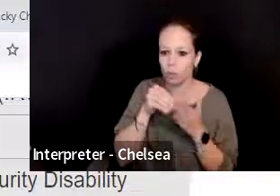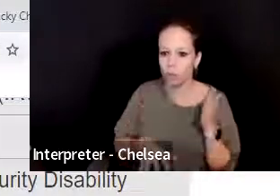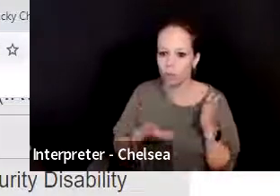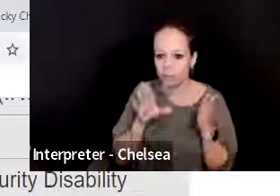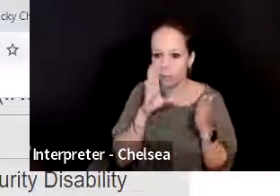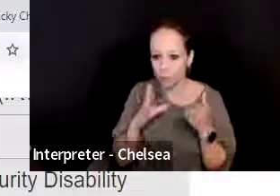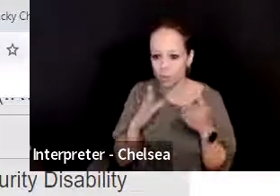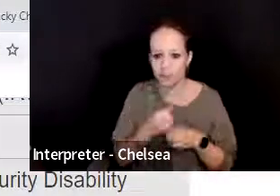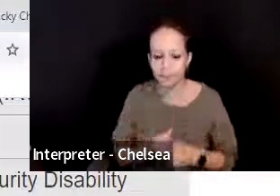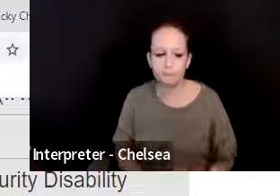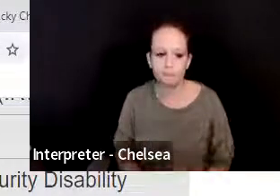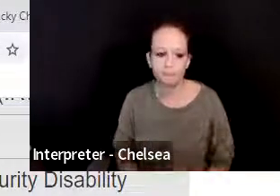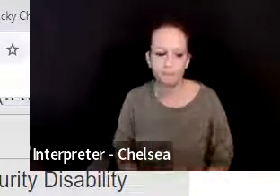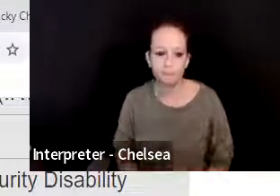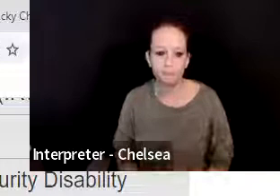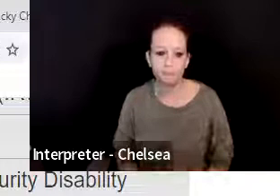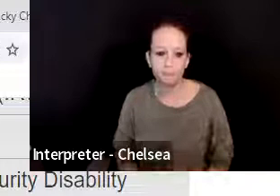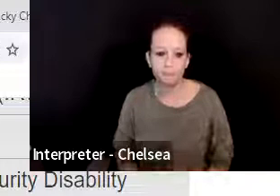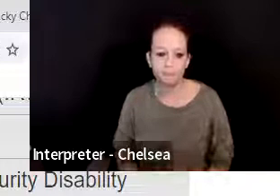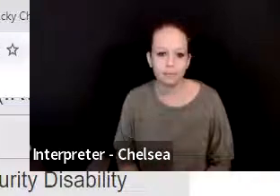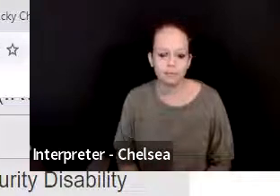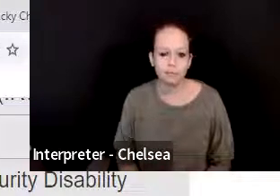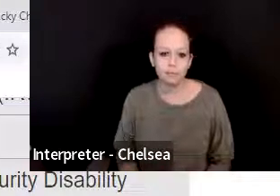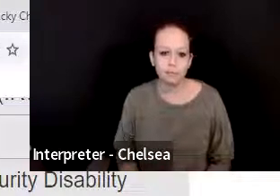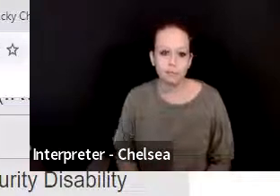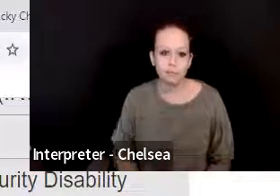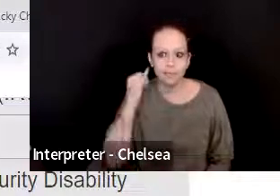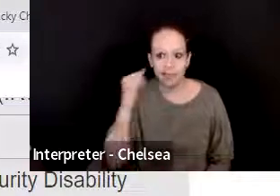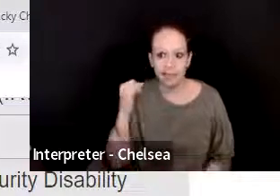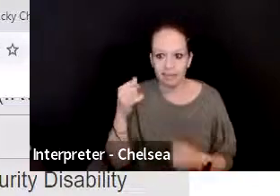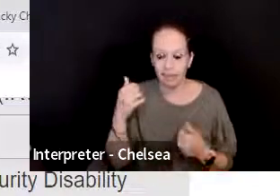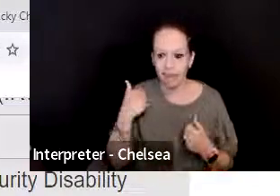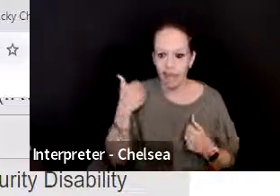receiving, if they're receiving any at all, especially after the age of